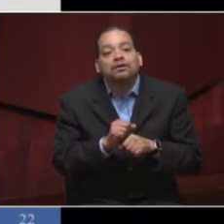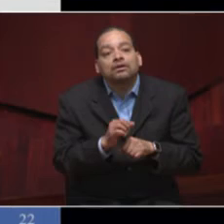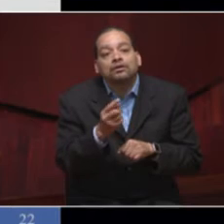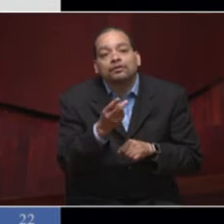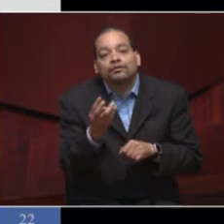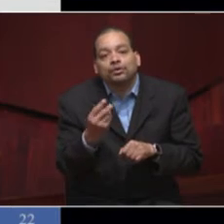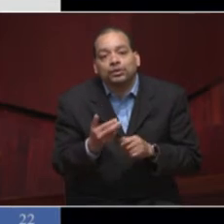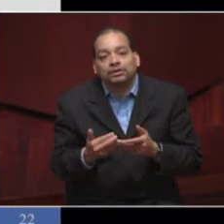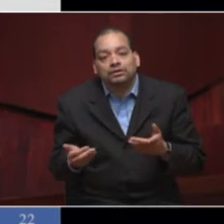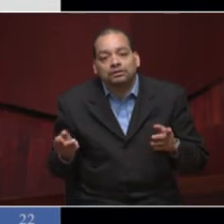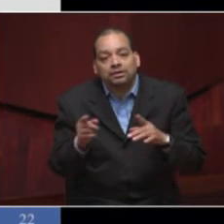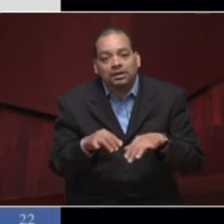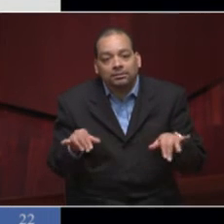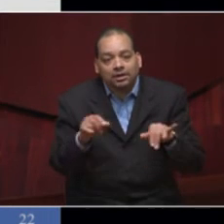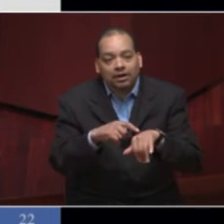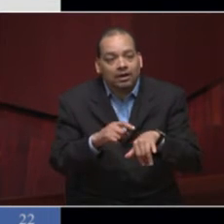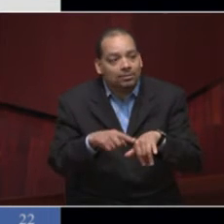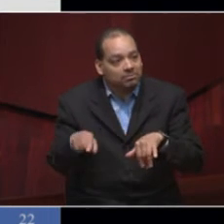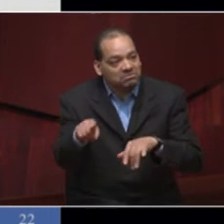I'll do a lot of multitasking.